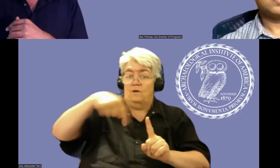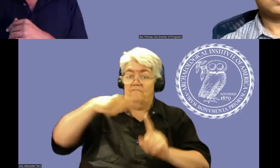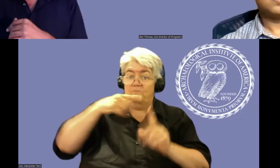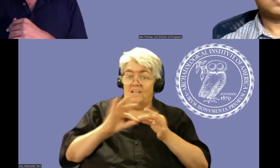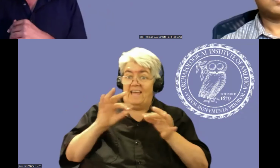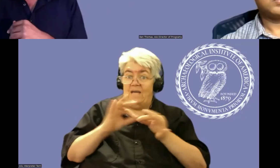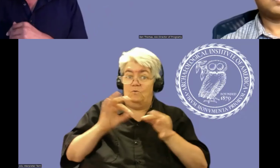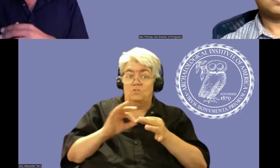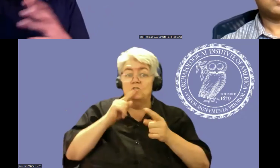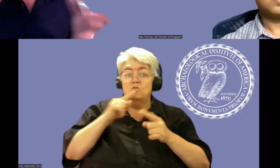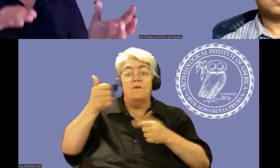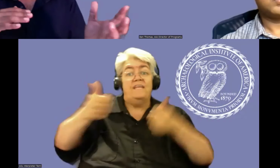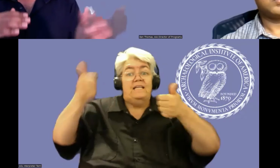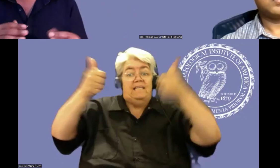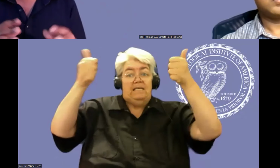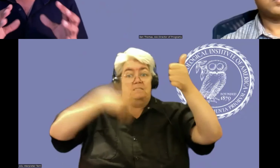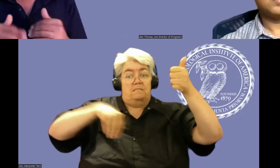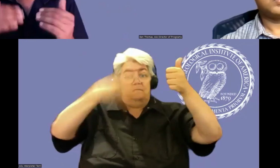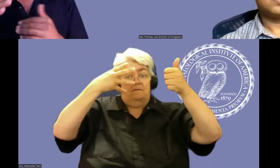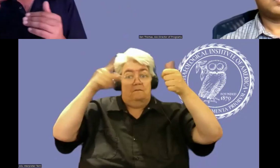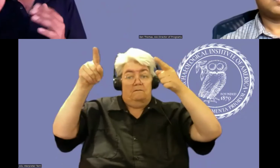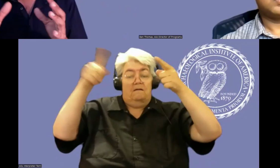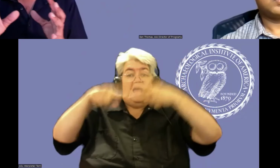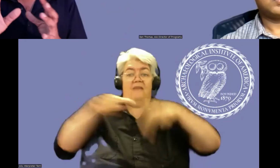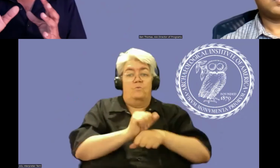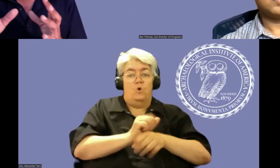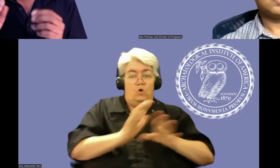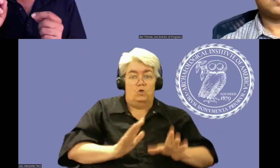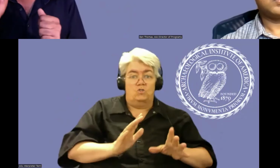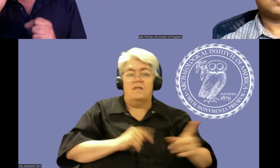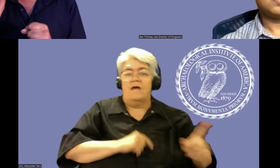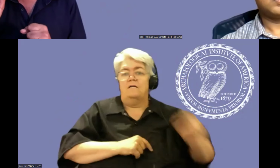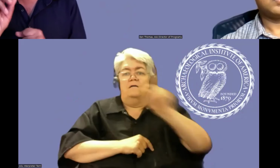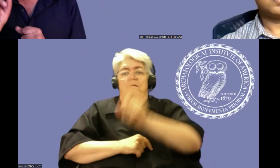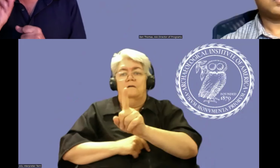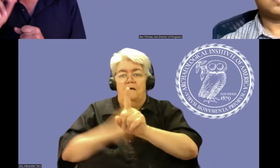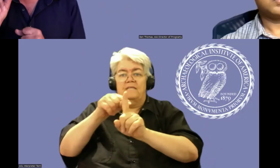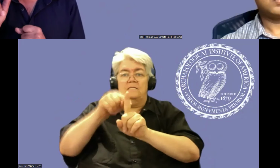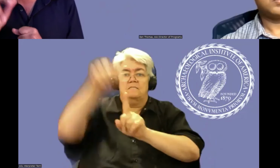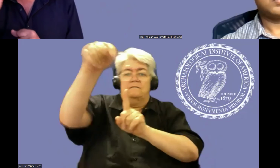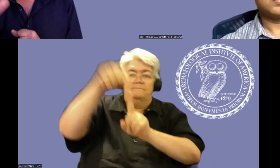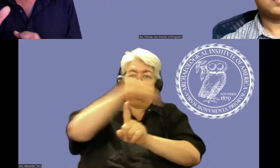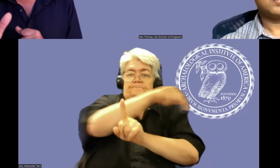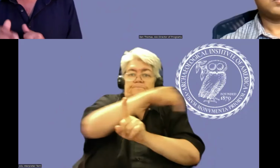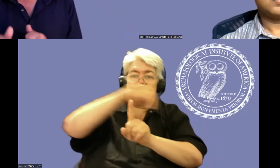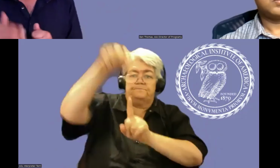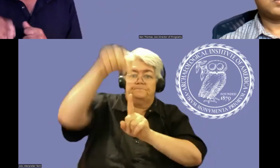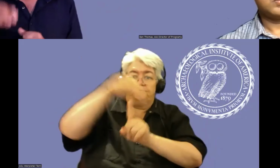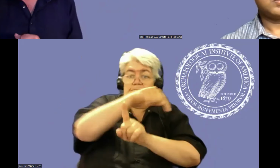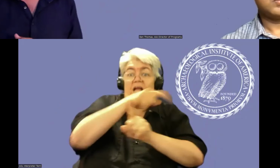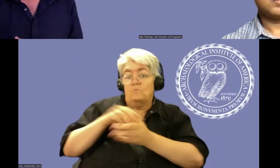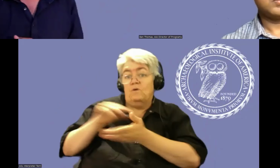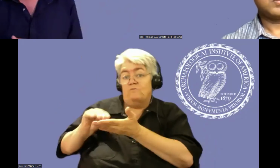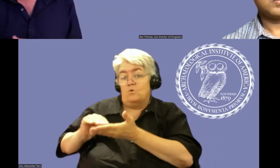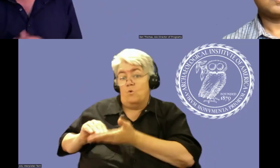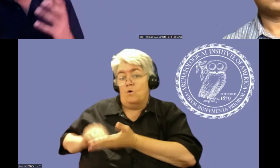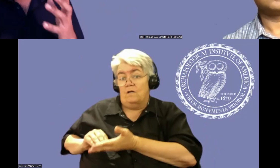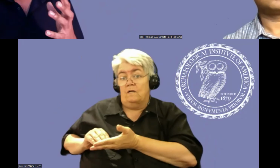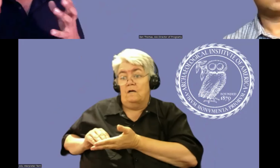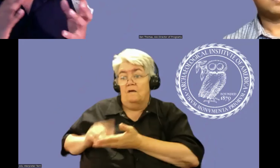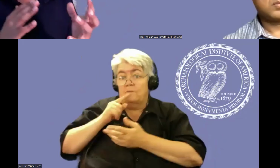between the elite, the colonial elite, and the workers. So there was already very, very prominently recorded historically, um, social